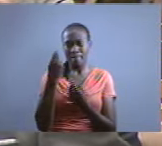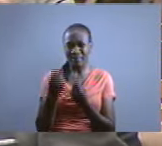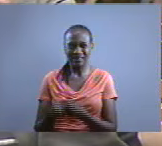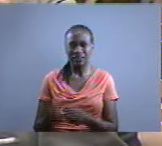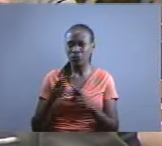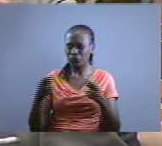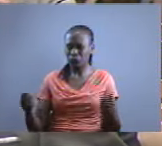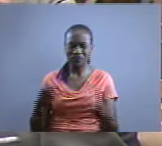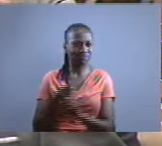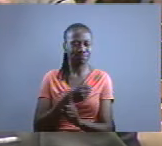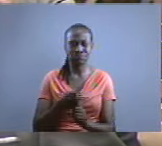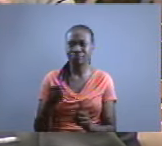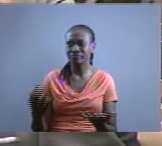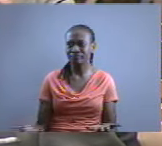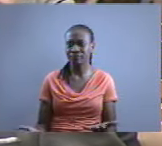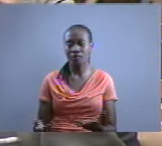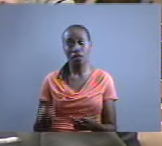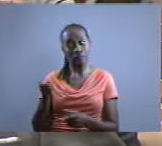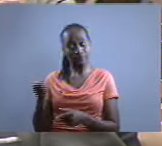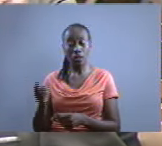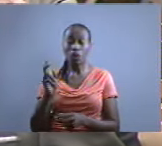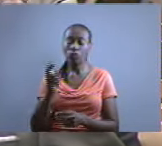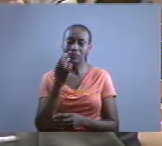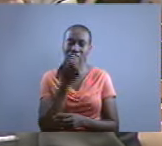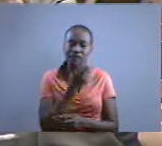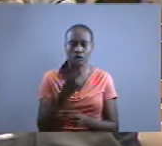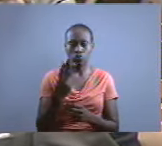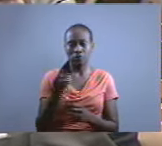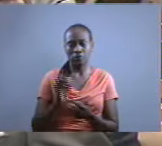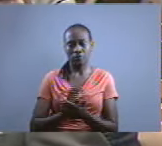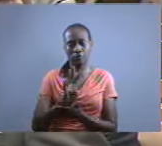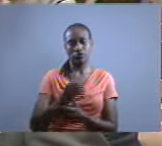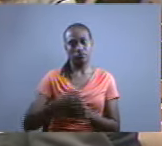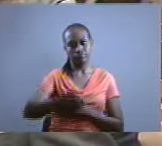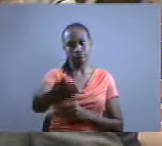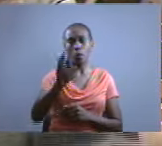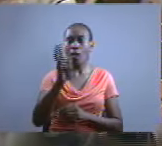resources. It also speaks about what to come in 2014.